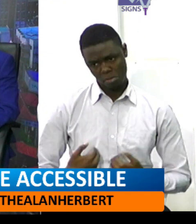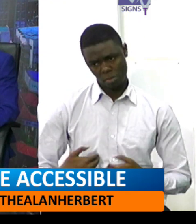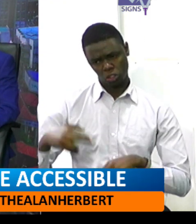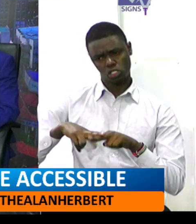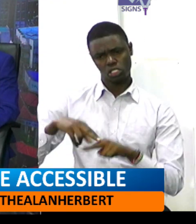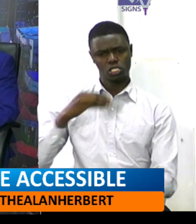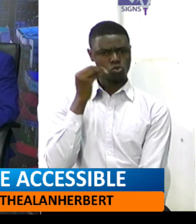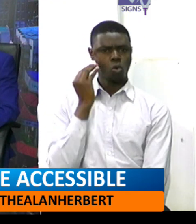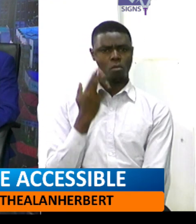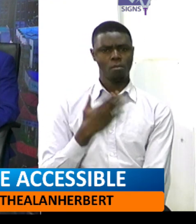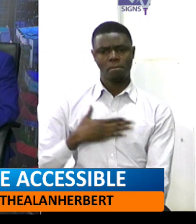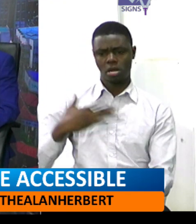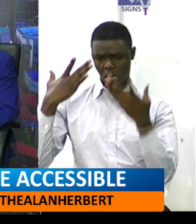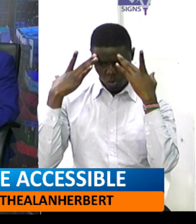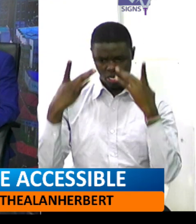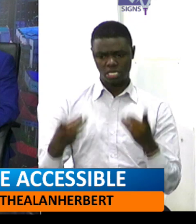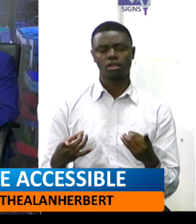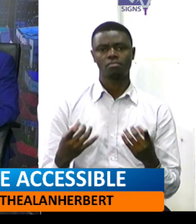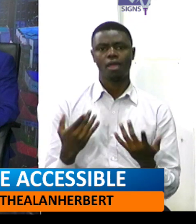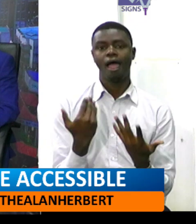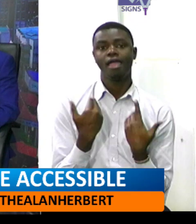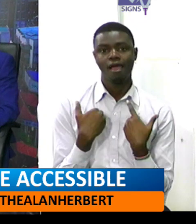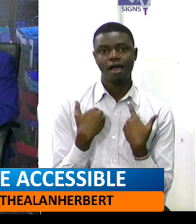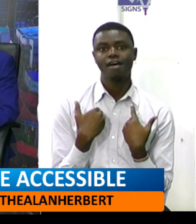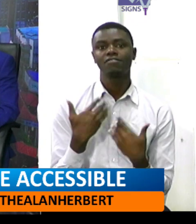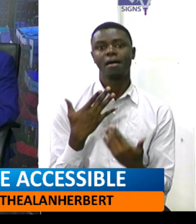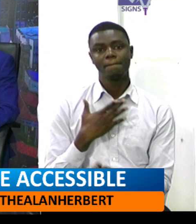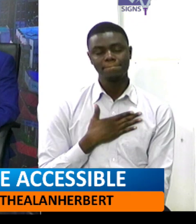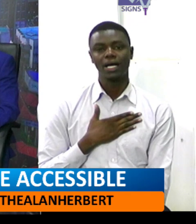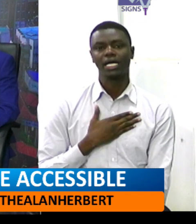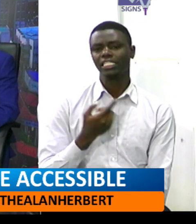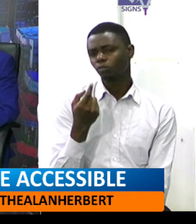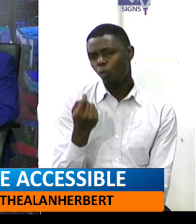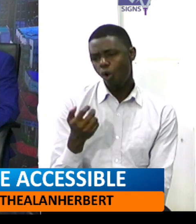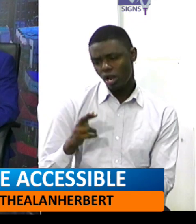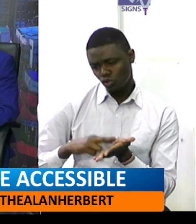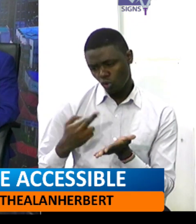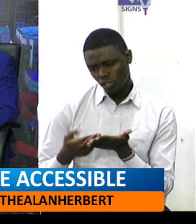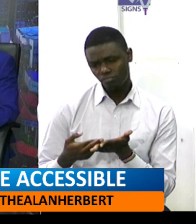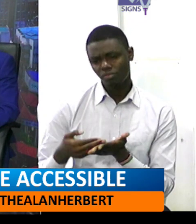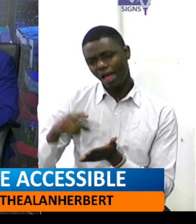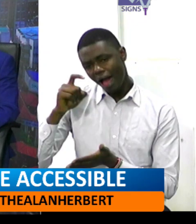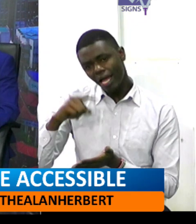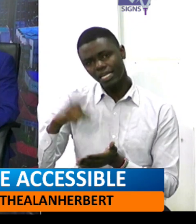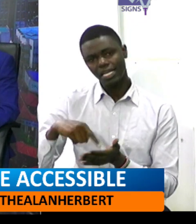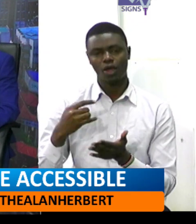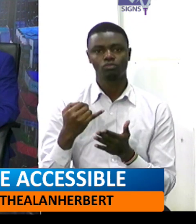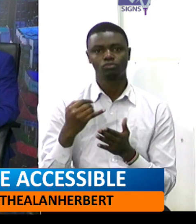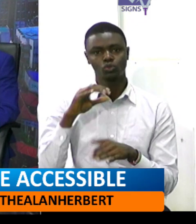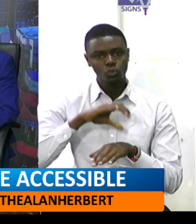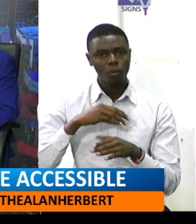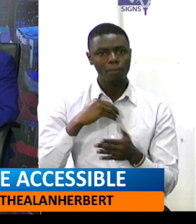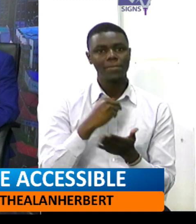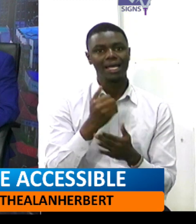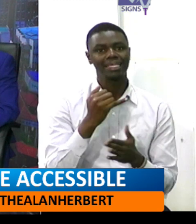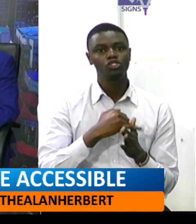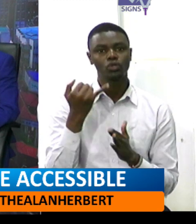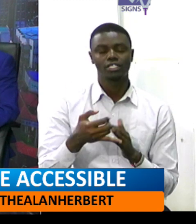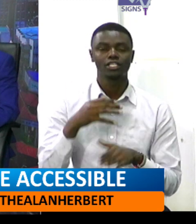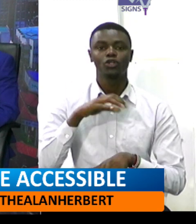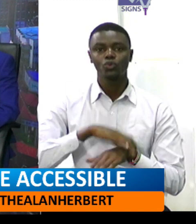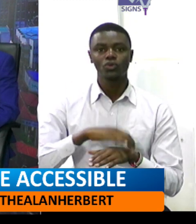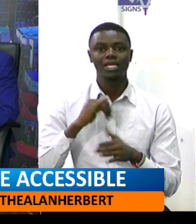house, now deciding, okay, I have my small resources, I think I need to insure myself to